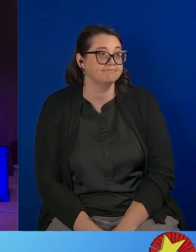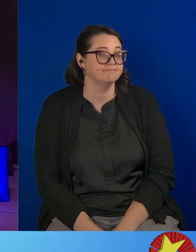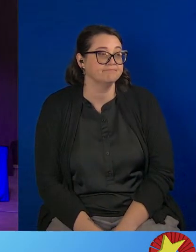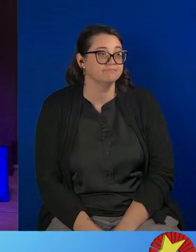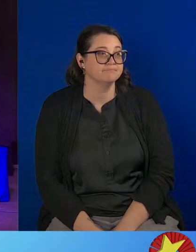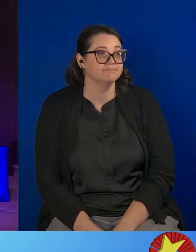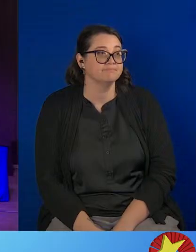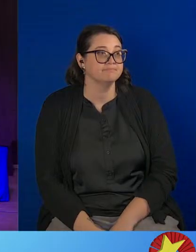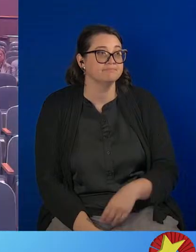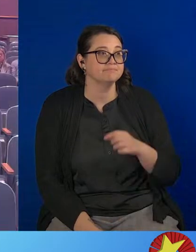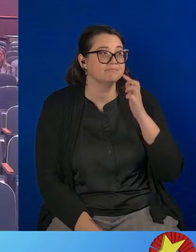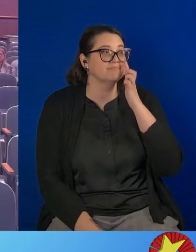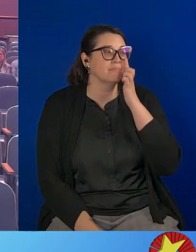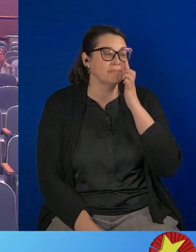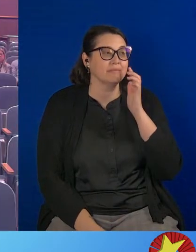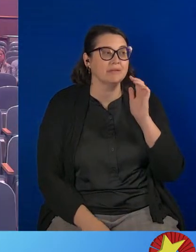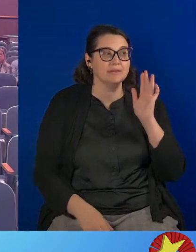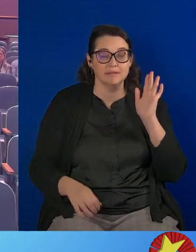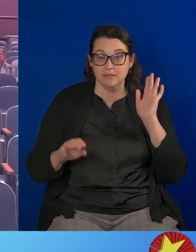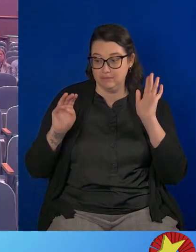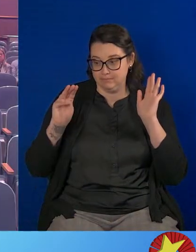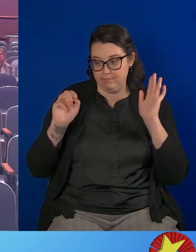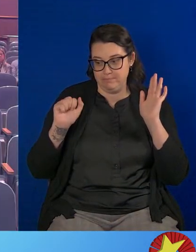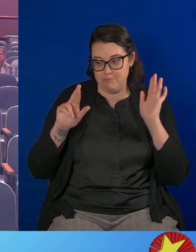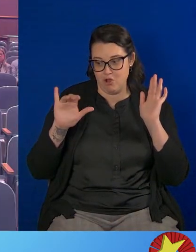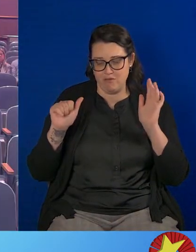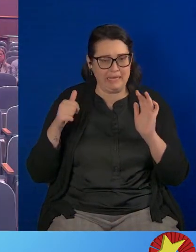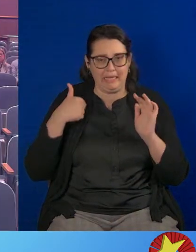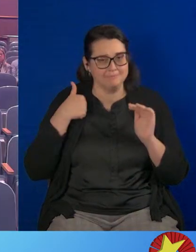I don't know too much about it.